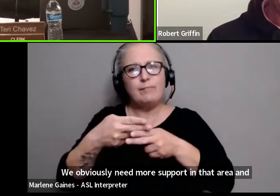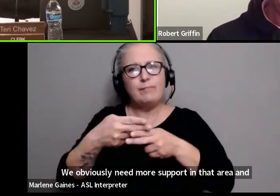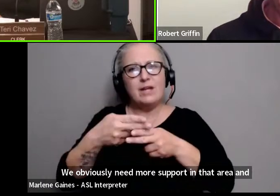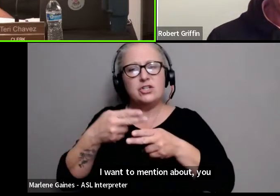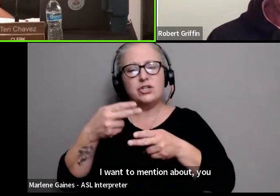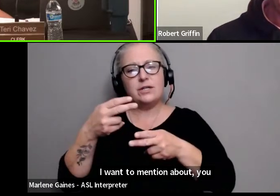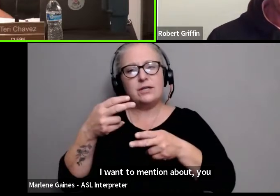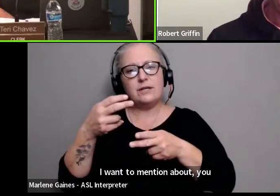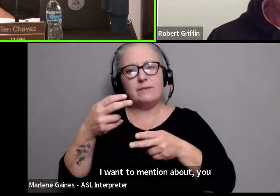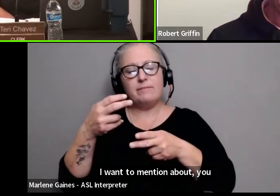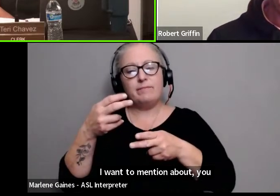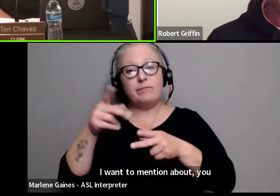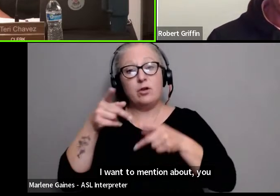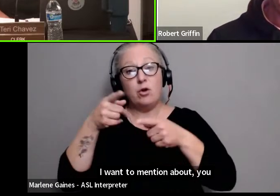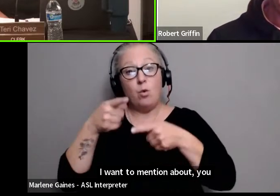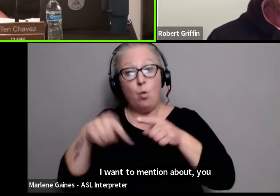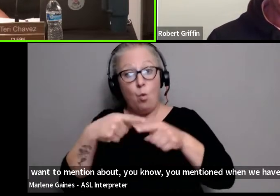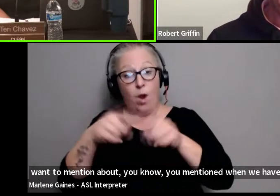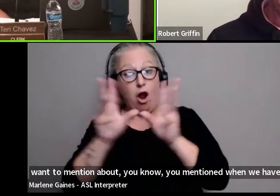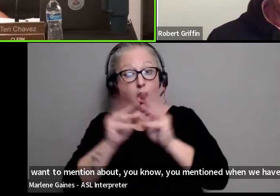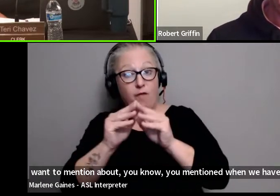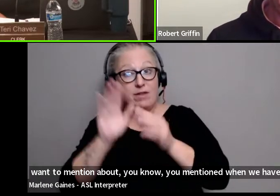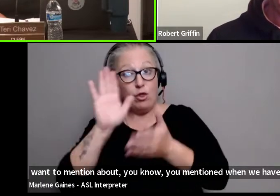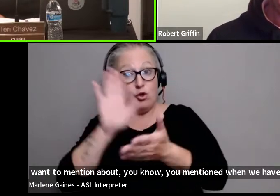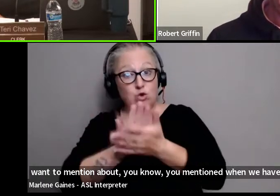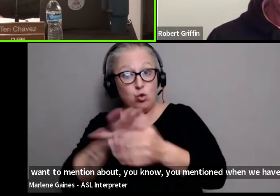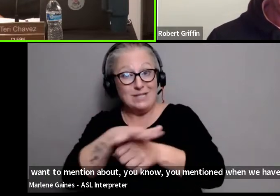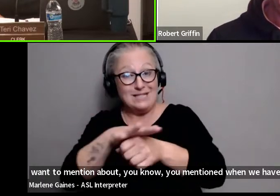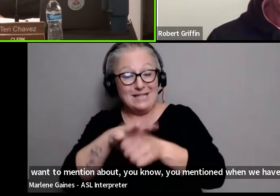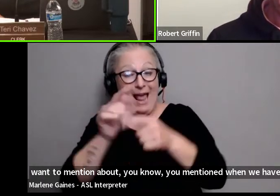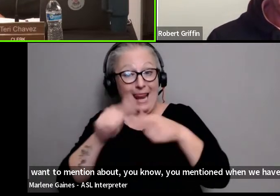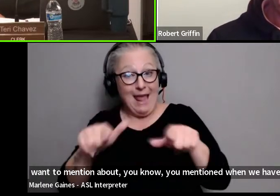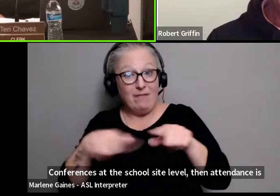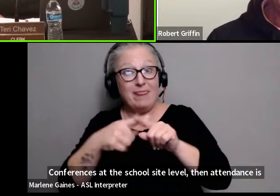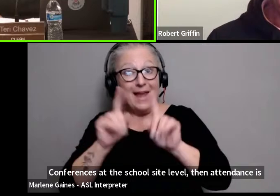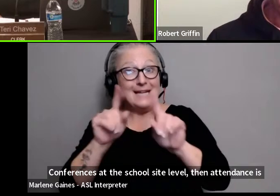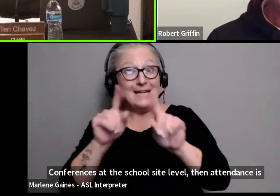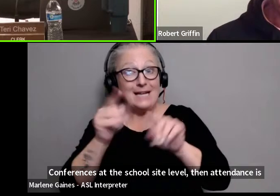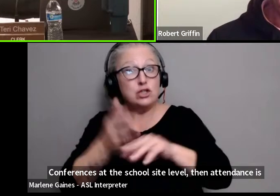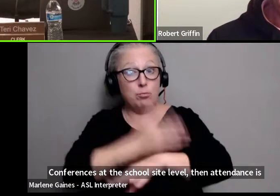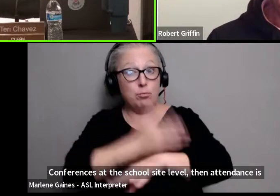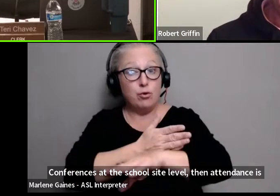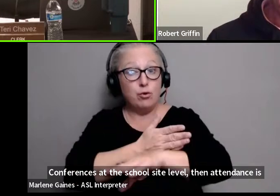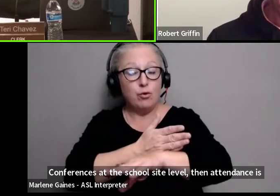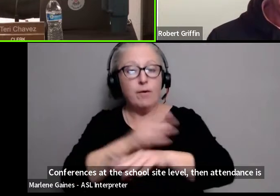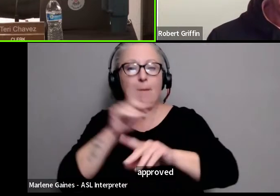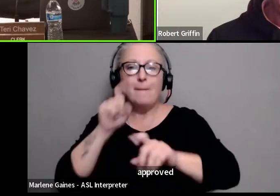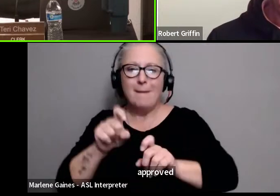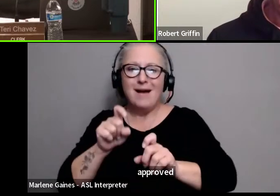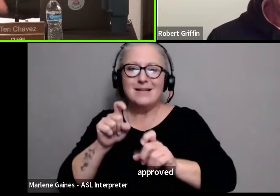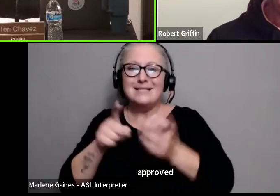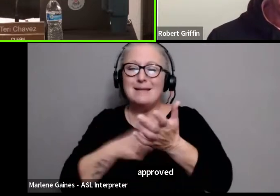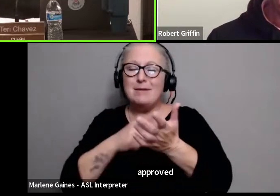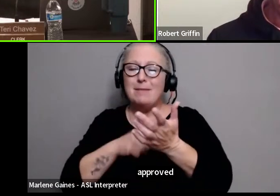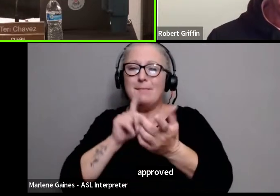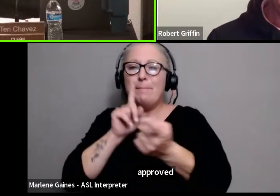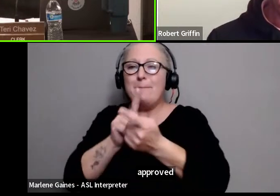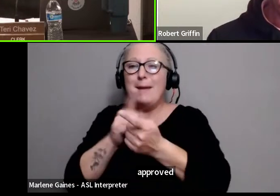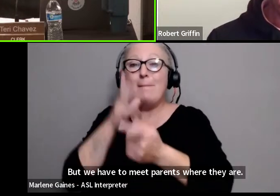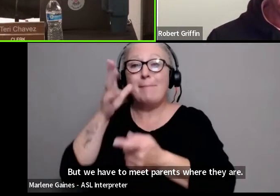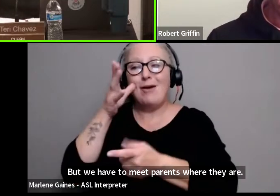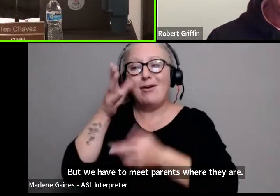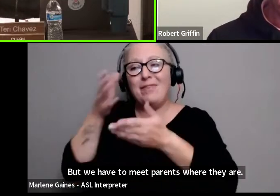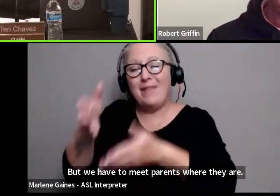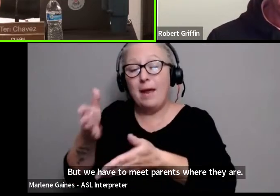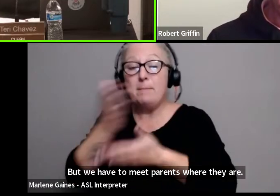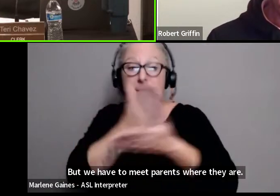have conferences at the school site level, then attendance is approved, but we have to meet parents where they are. So that might work for